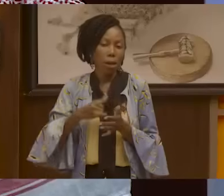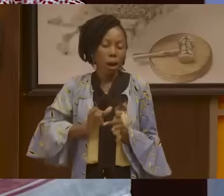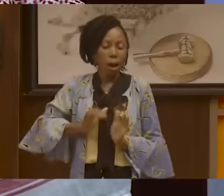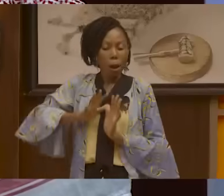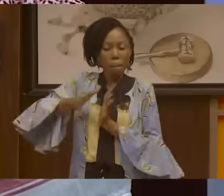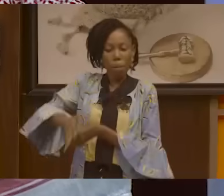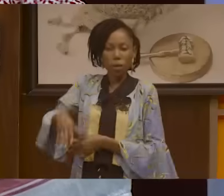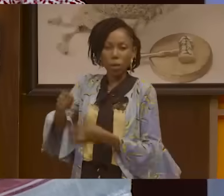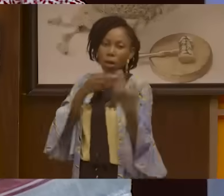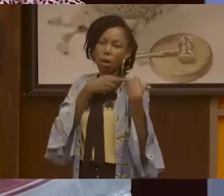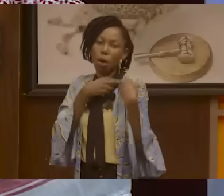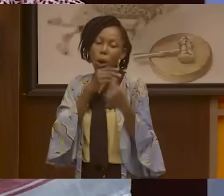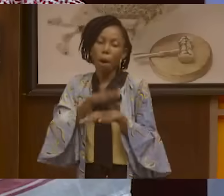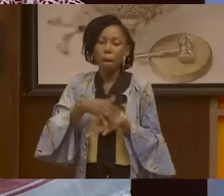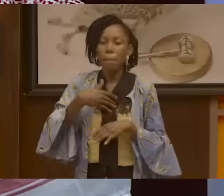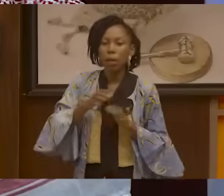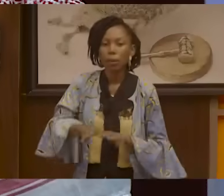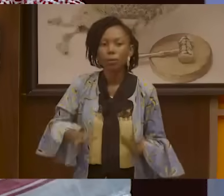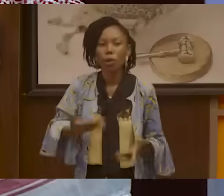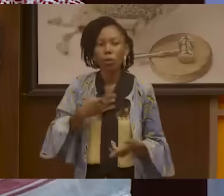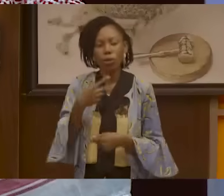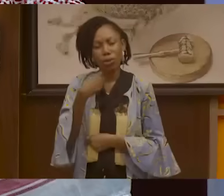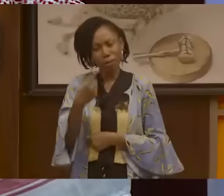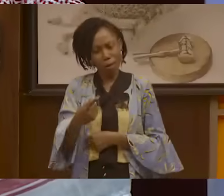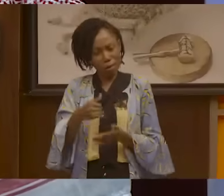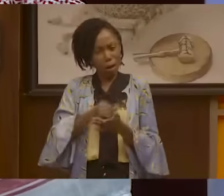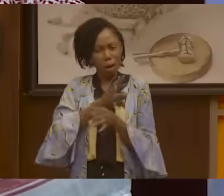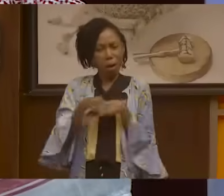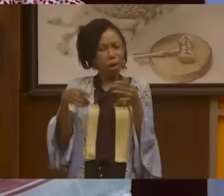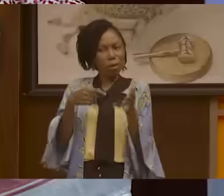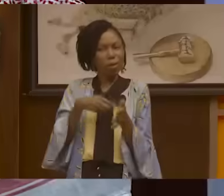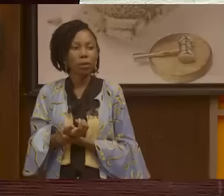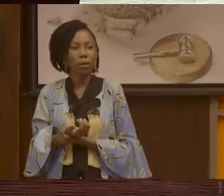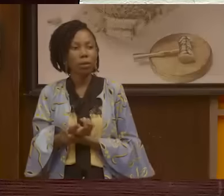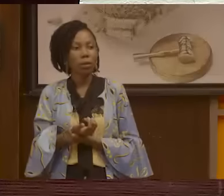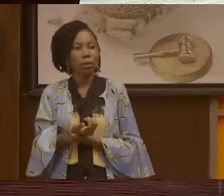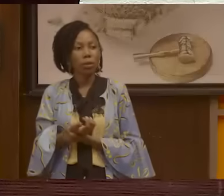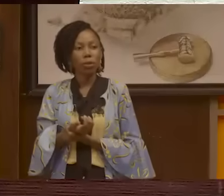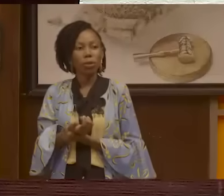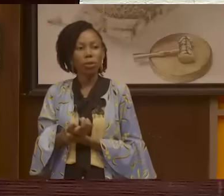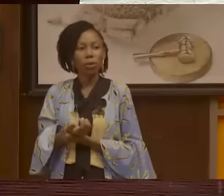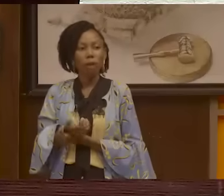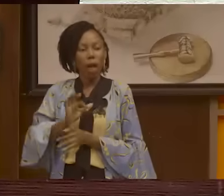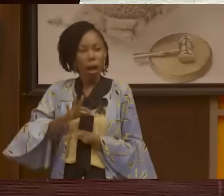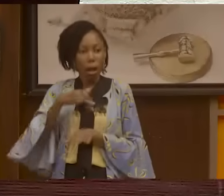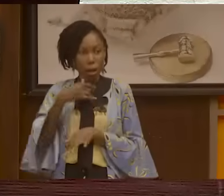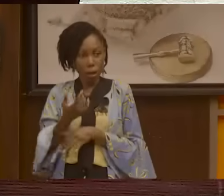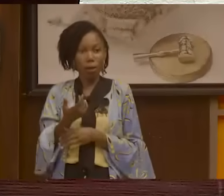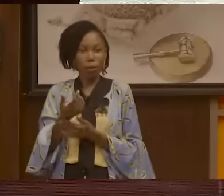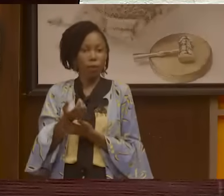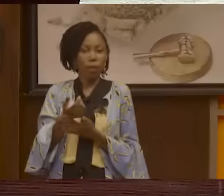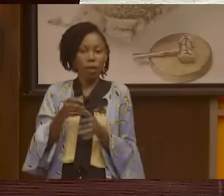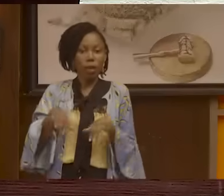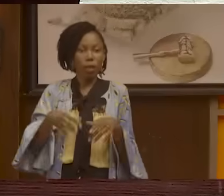Yes, I would like to say this allegation is not true because I filed complaint on this